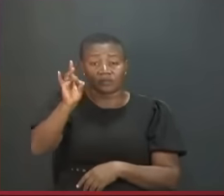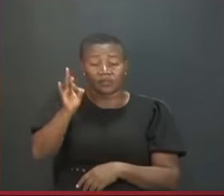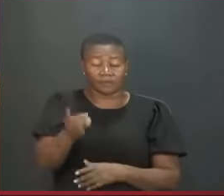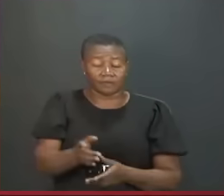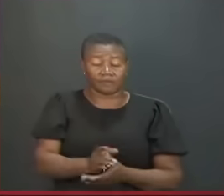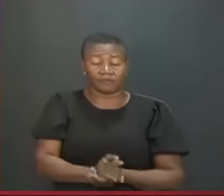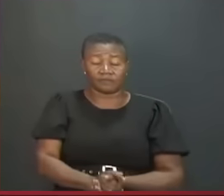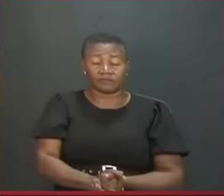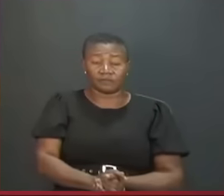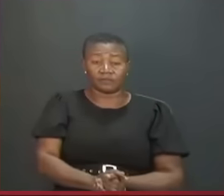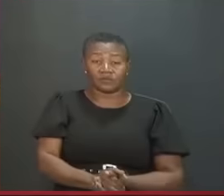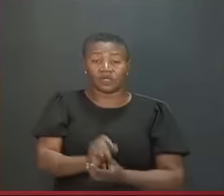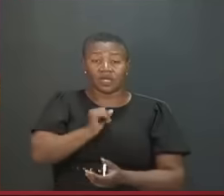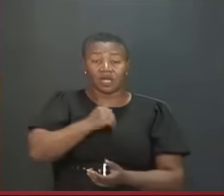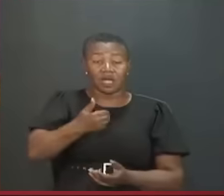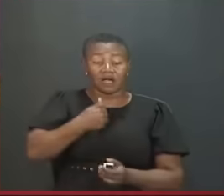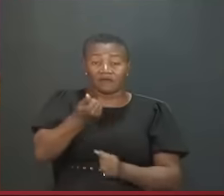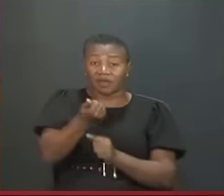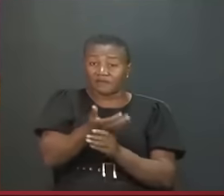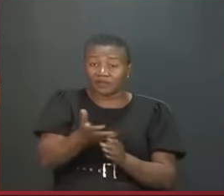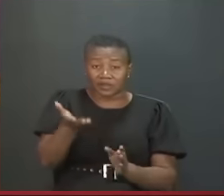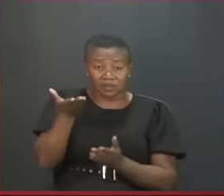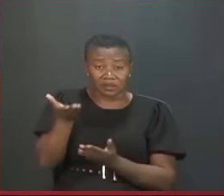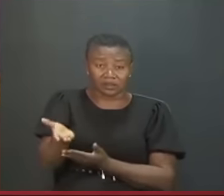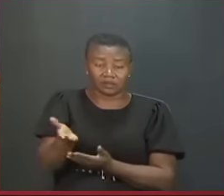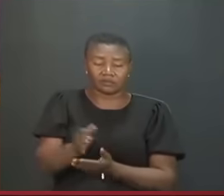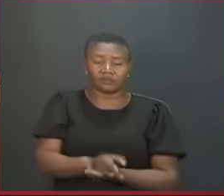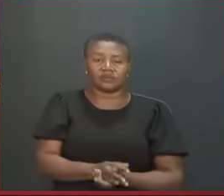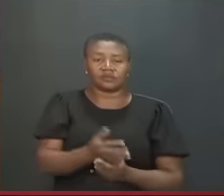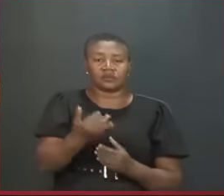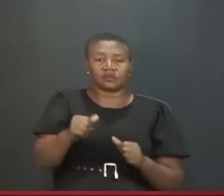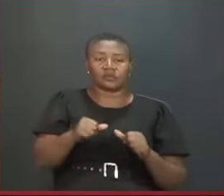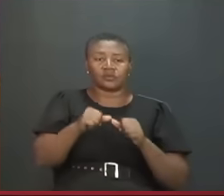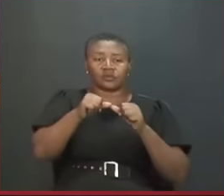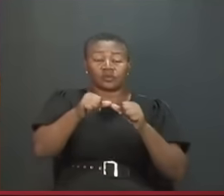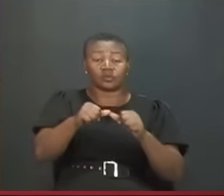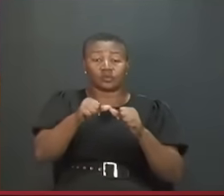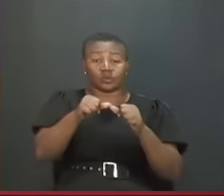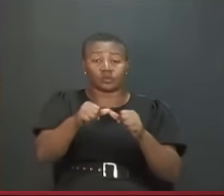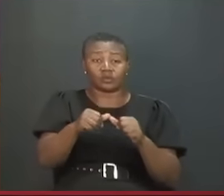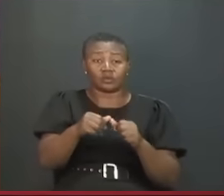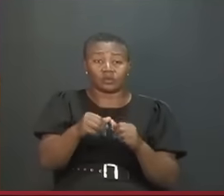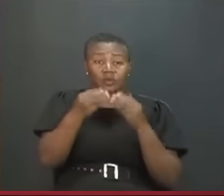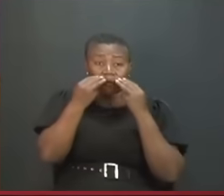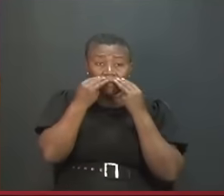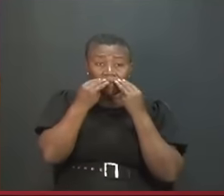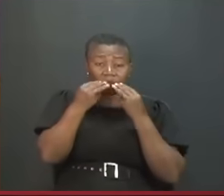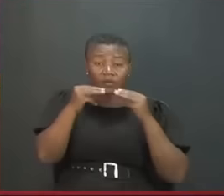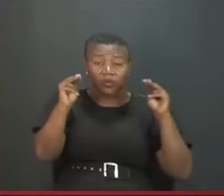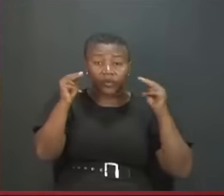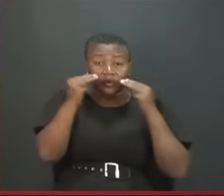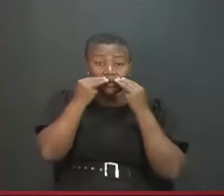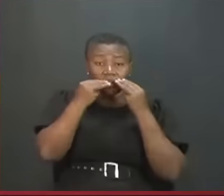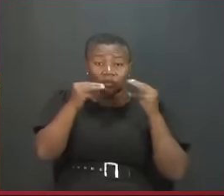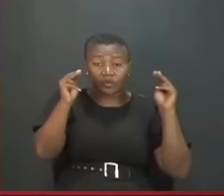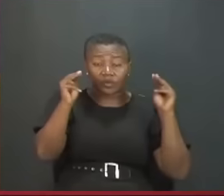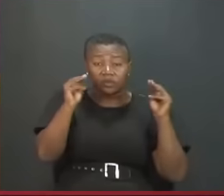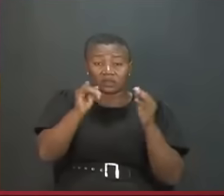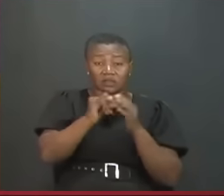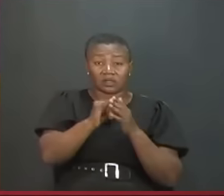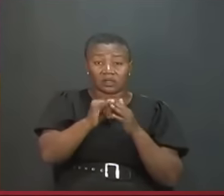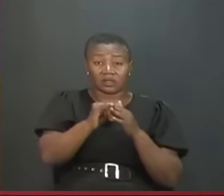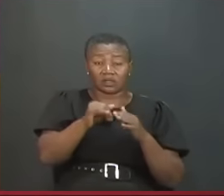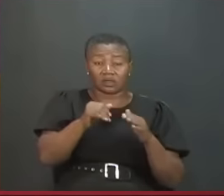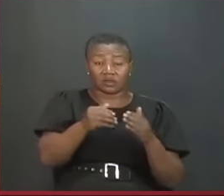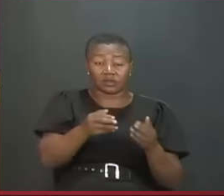So I have all this. Let's move on to the motion that was referred to earlier on